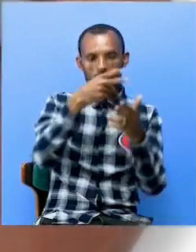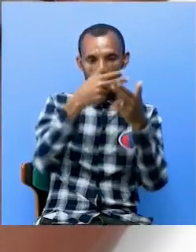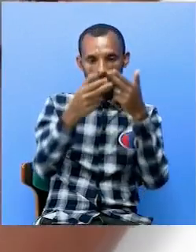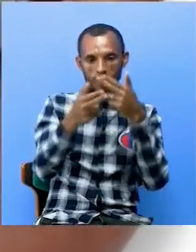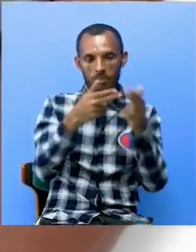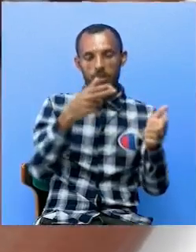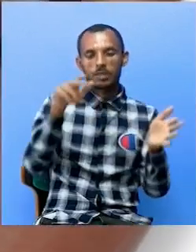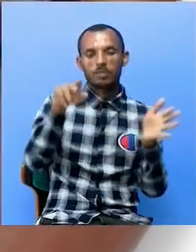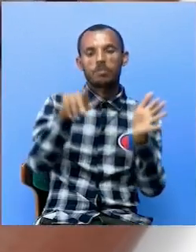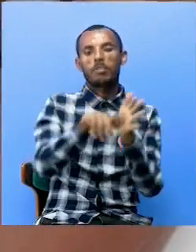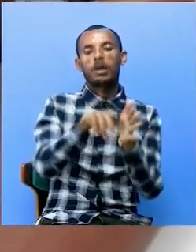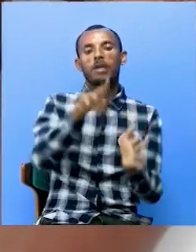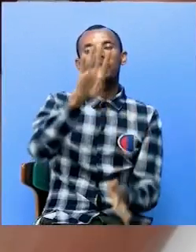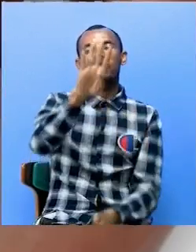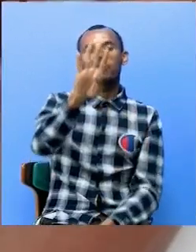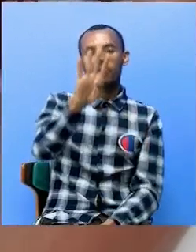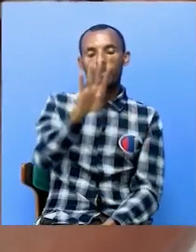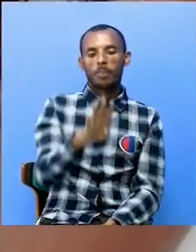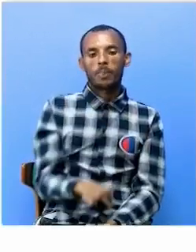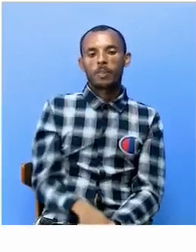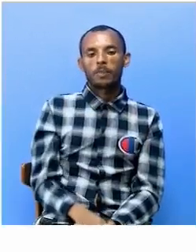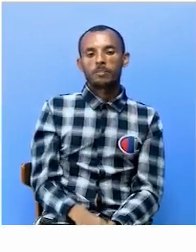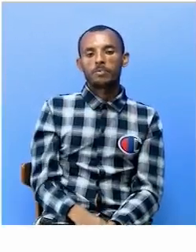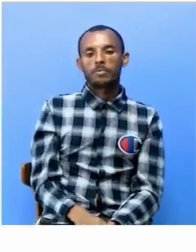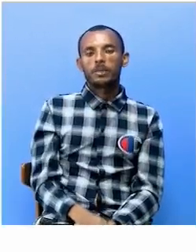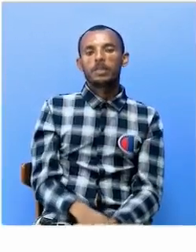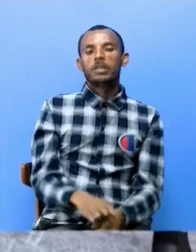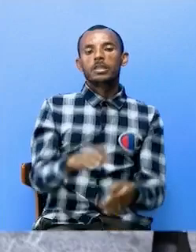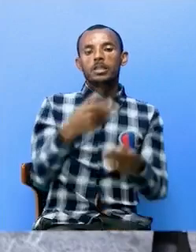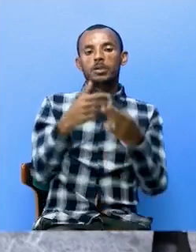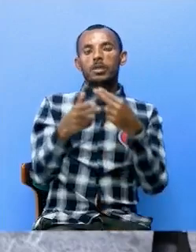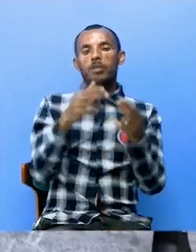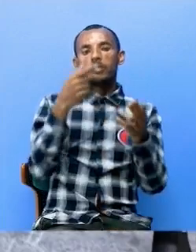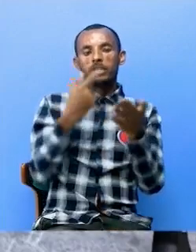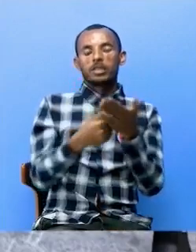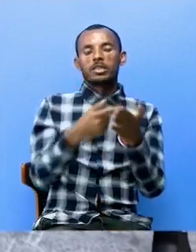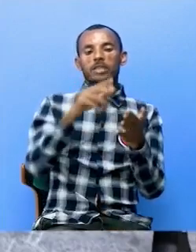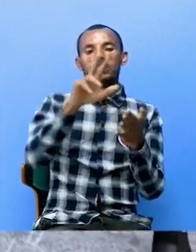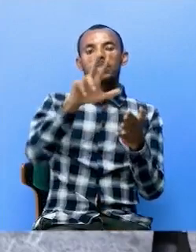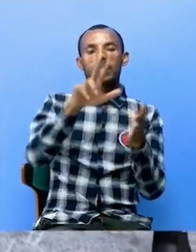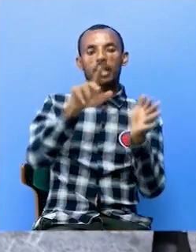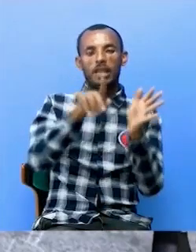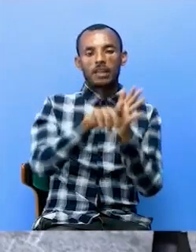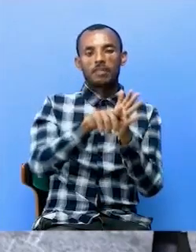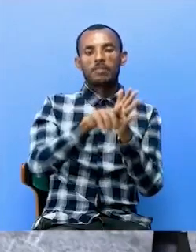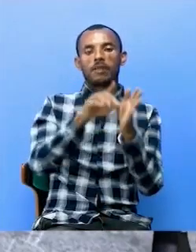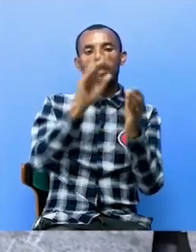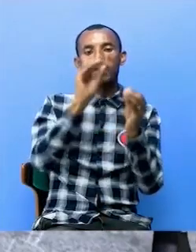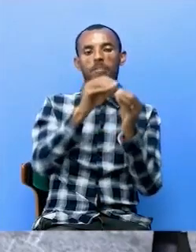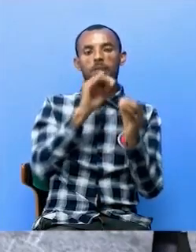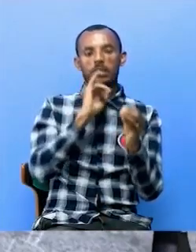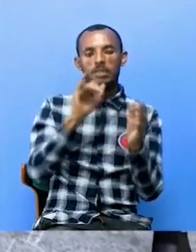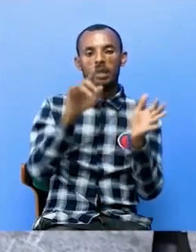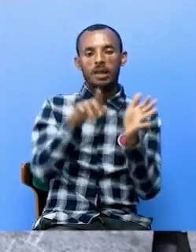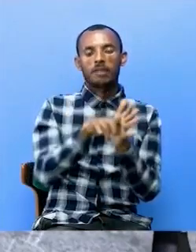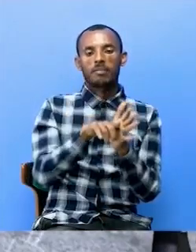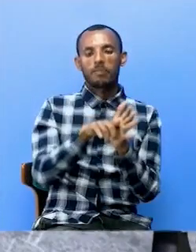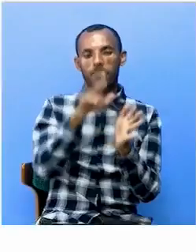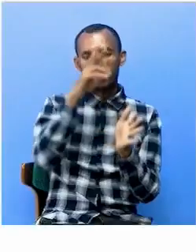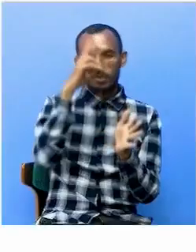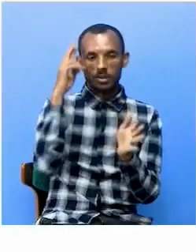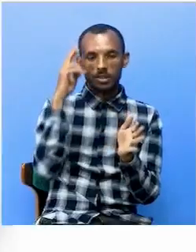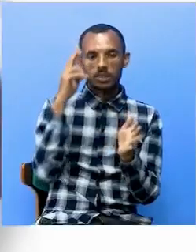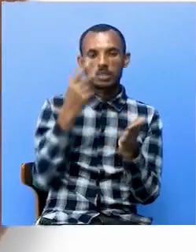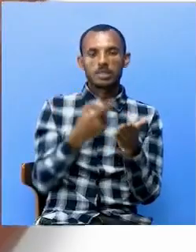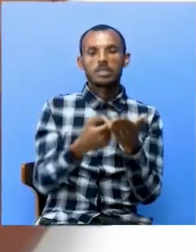times minus 4, okay? So the product of these three negative number is negative because